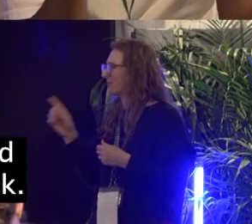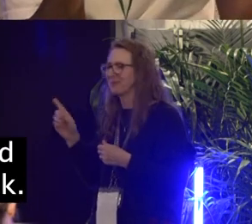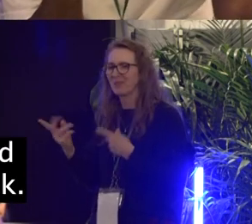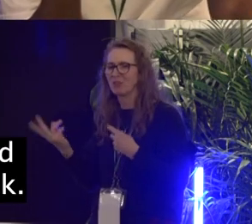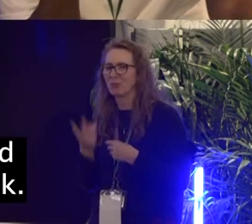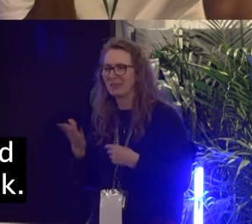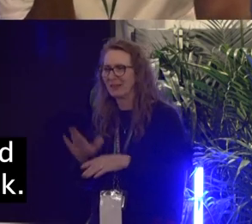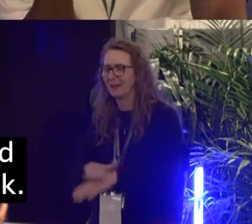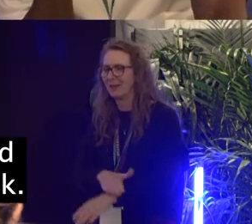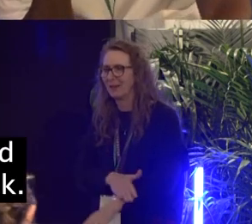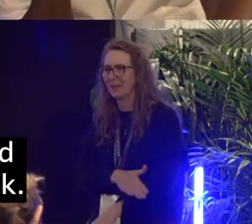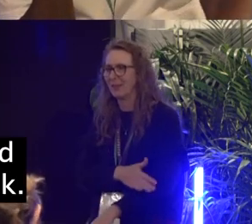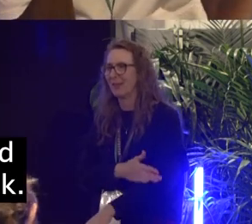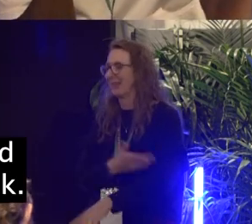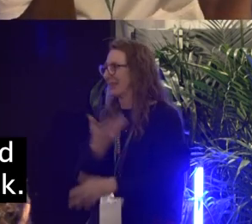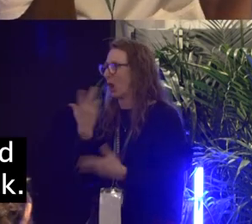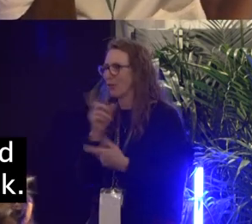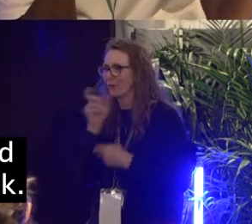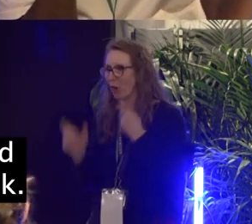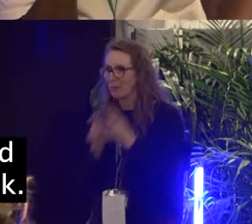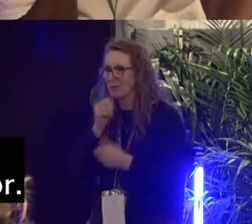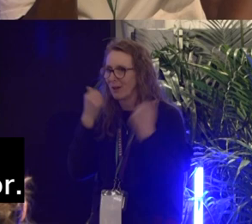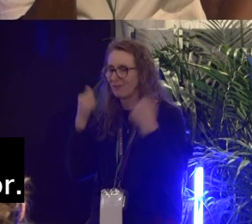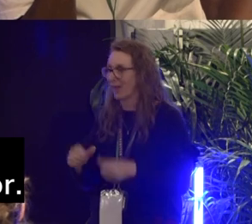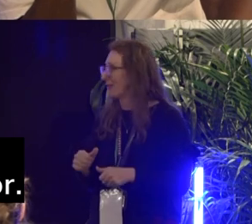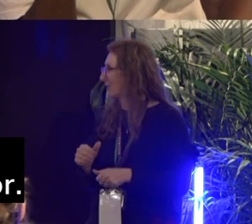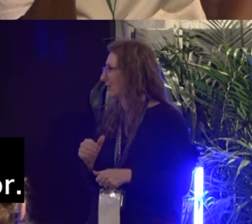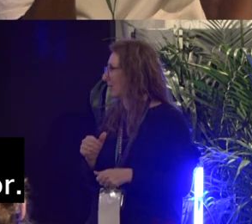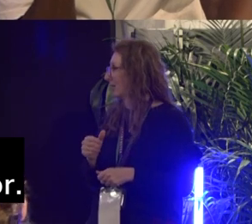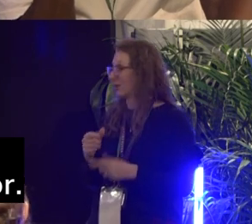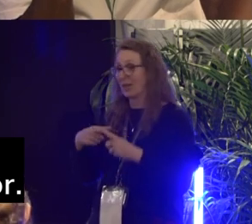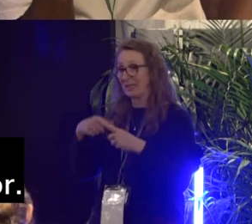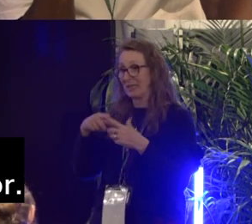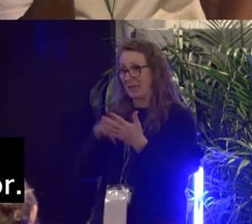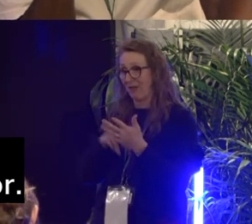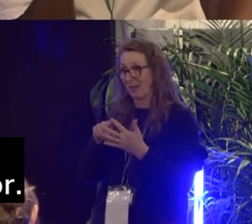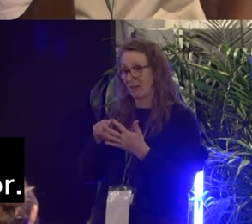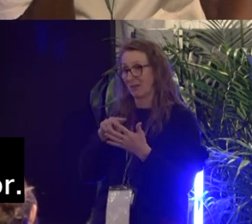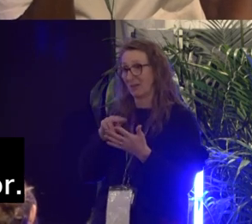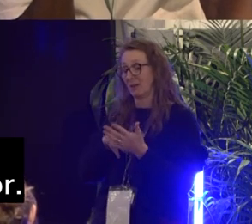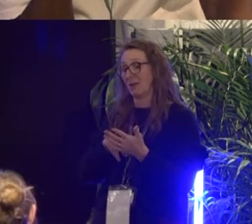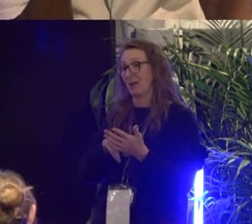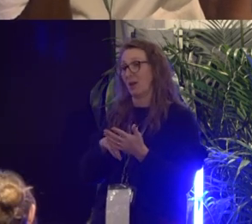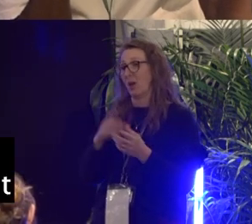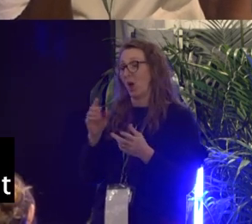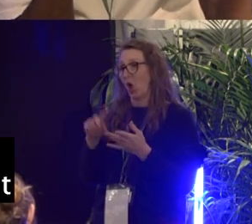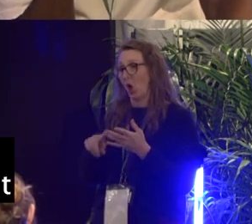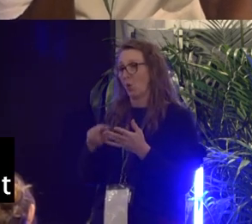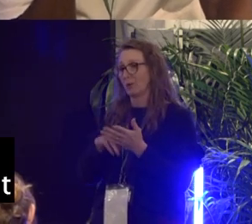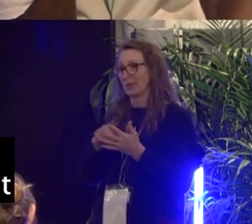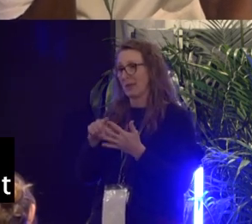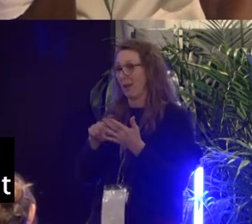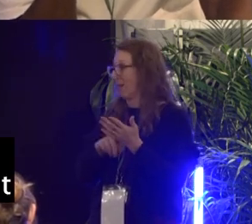So I grew up reading comics a lot. And my favorite comic artist died last week. His name is Kevin O'Neill. And he was just this amazing illustrator.